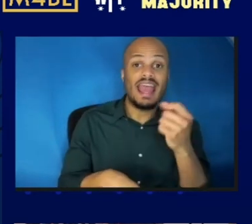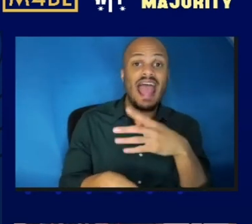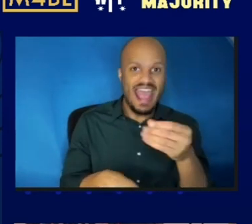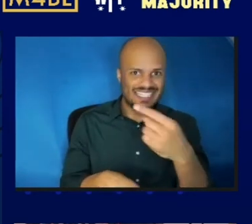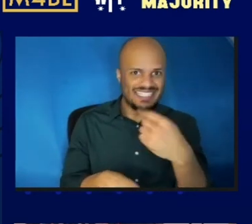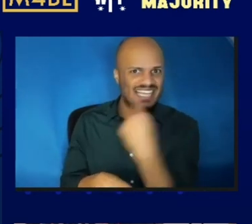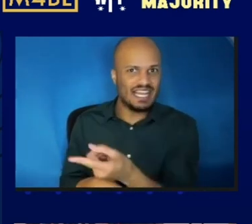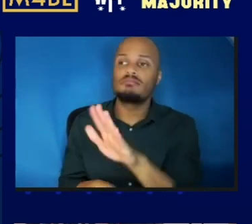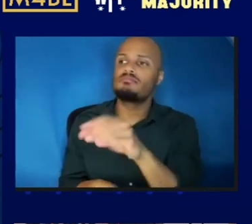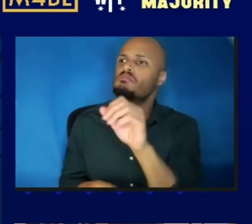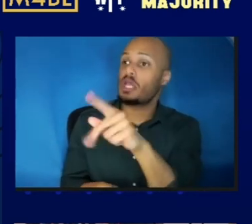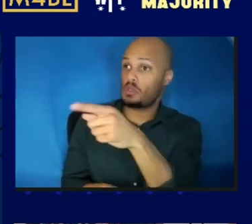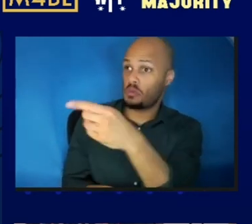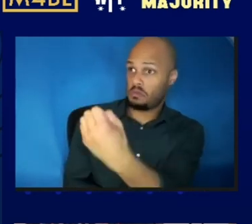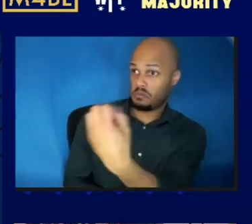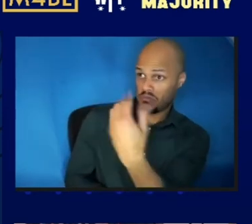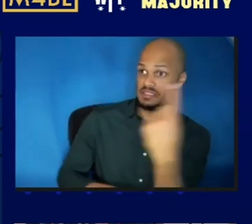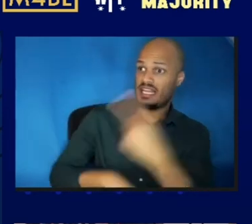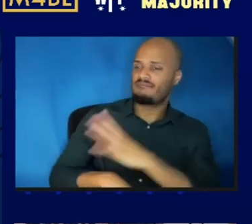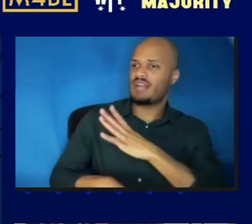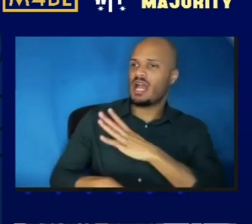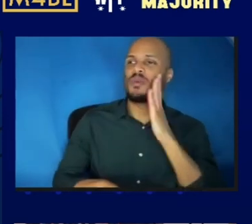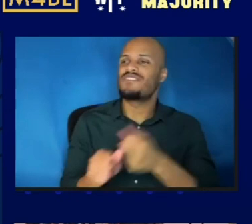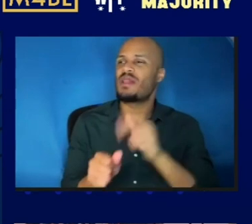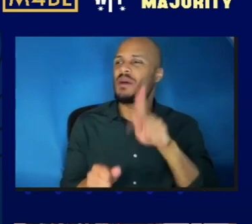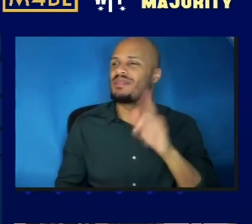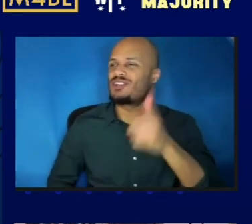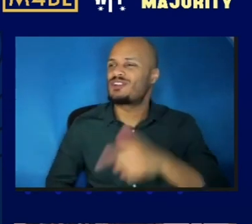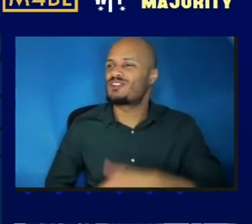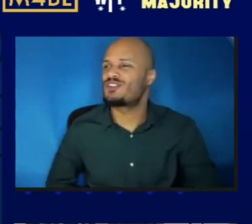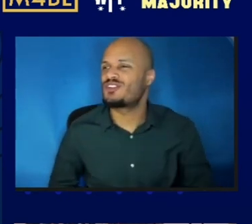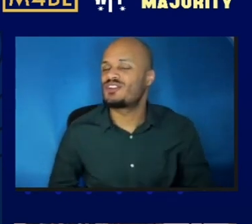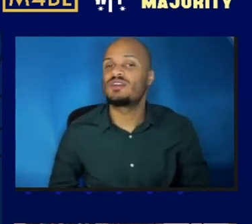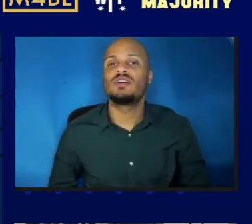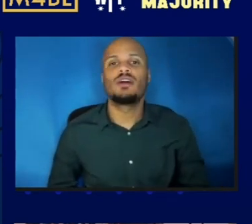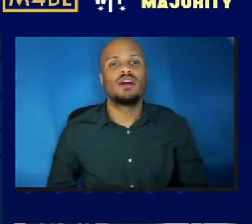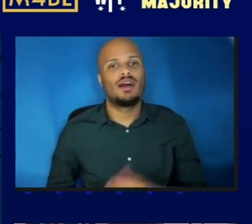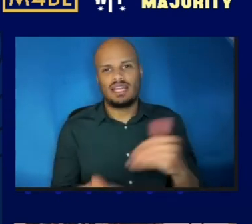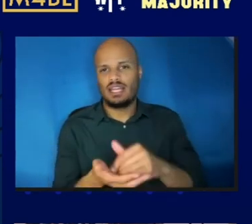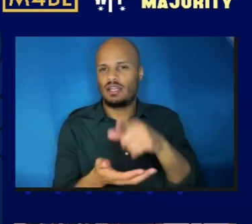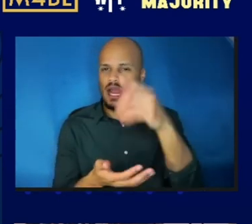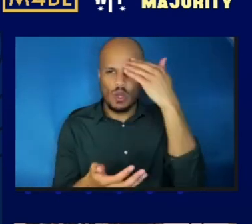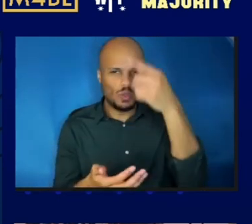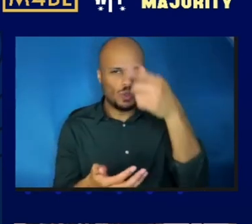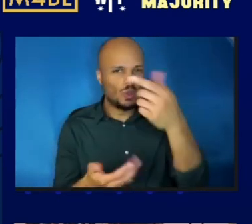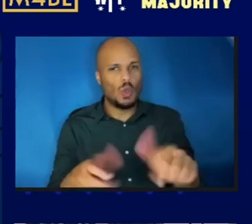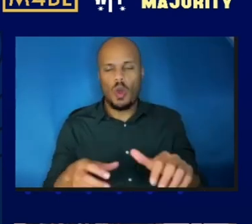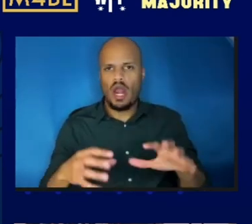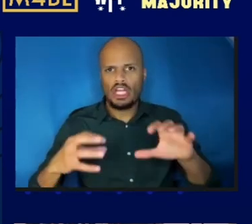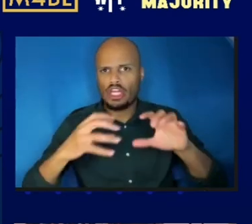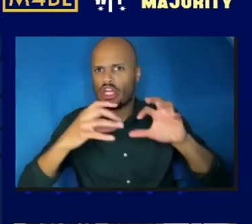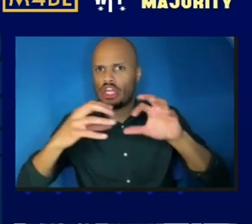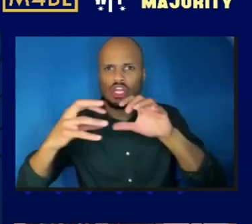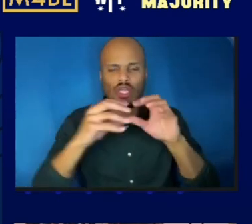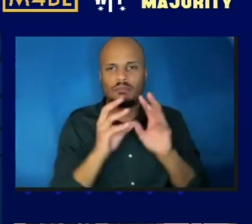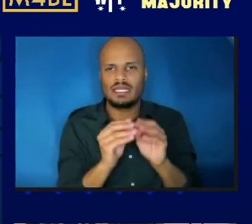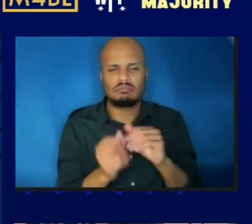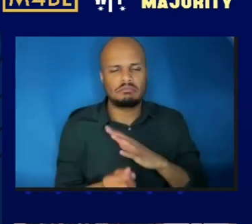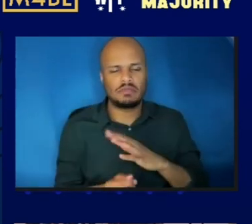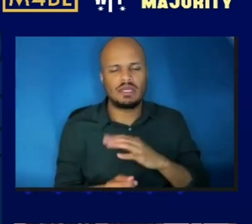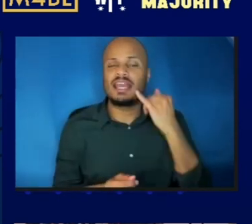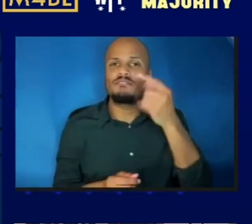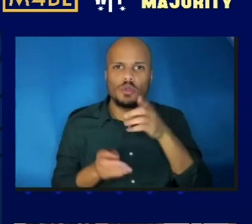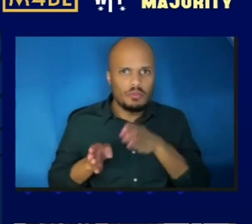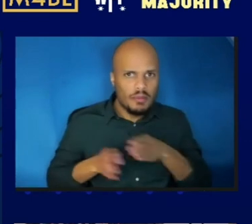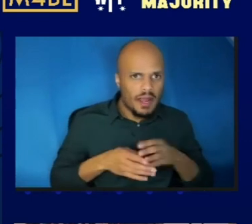right? So overall, I would say nobody wants an agitational meeting. If you show up as a team, come prepared, practice